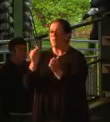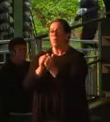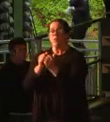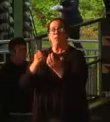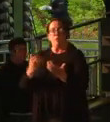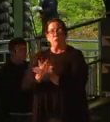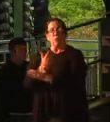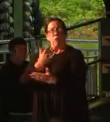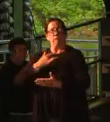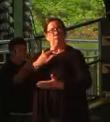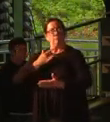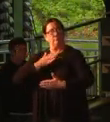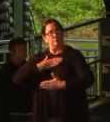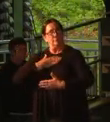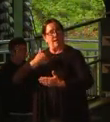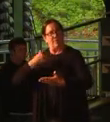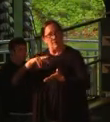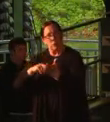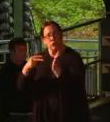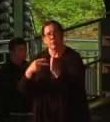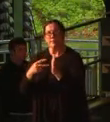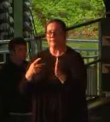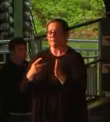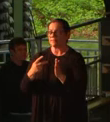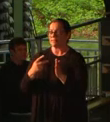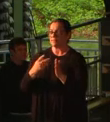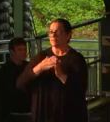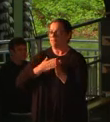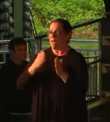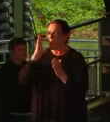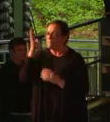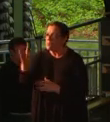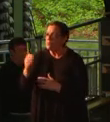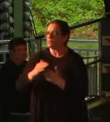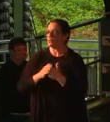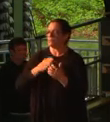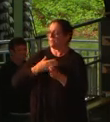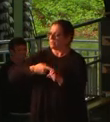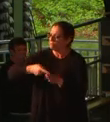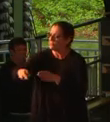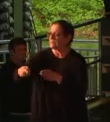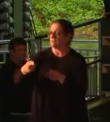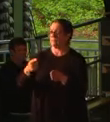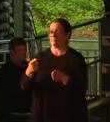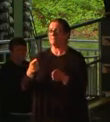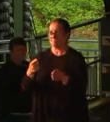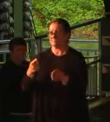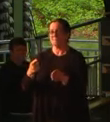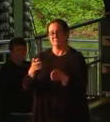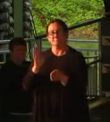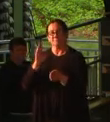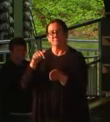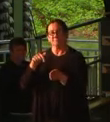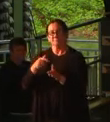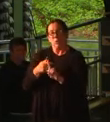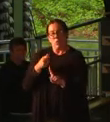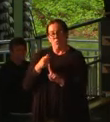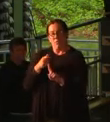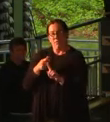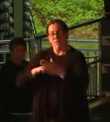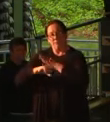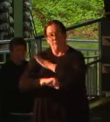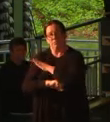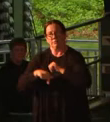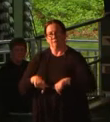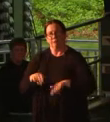of purpose that will fuel your life and career for years to come.